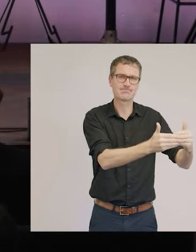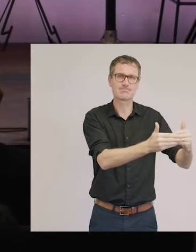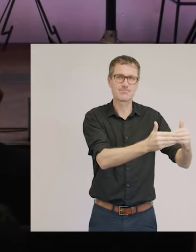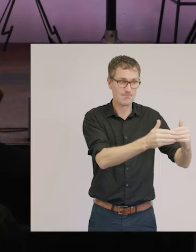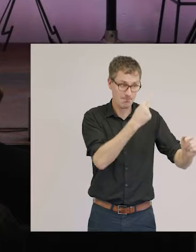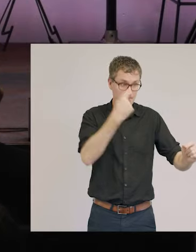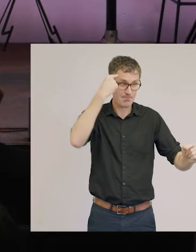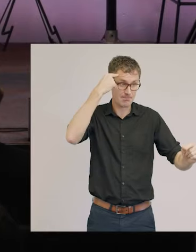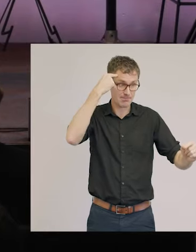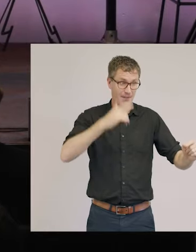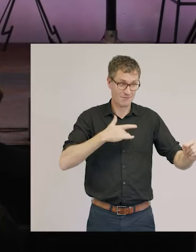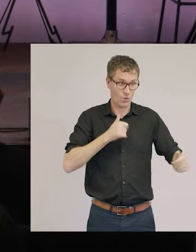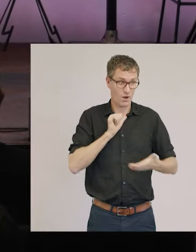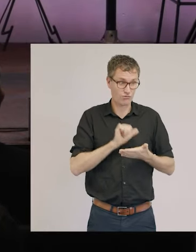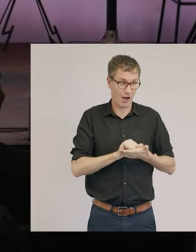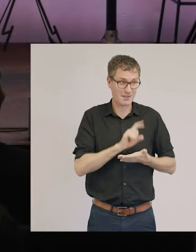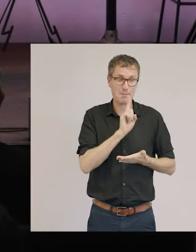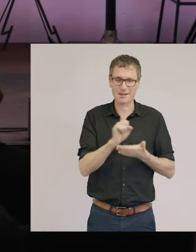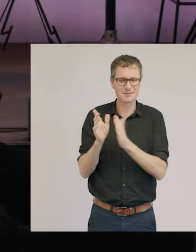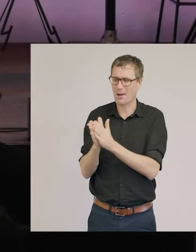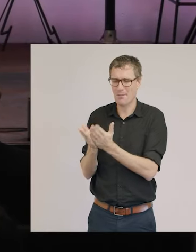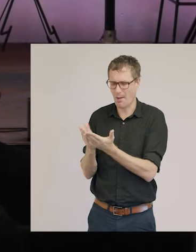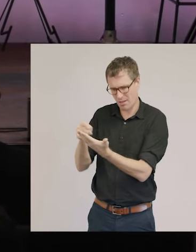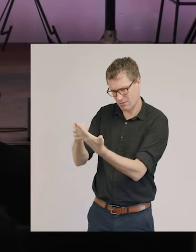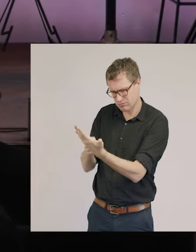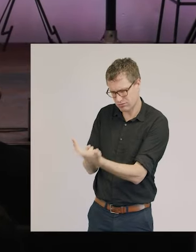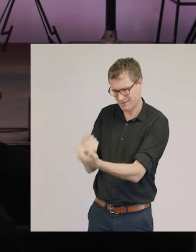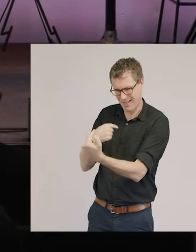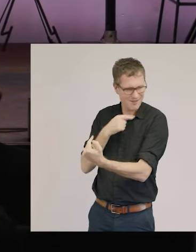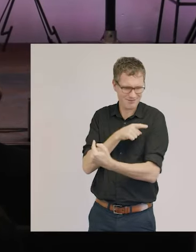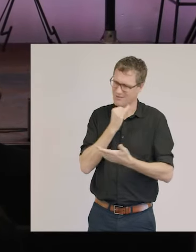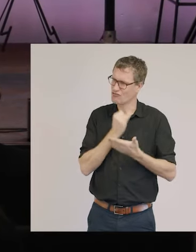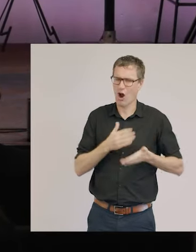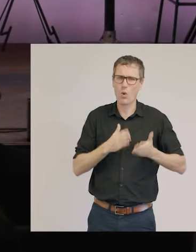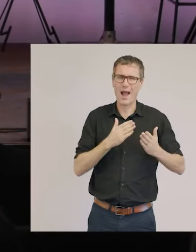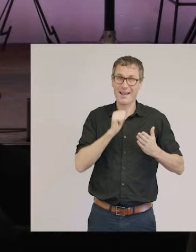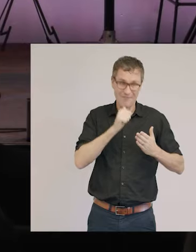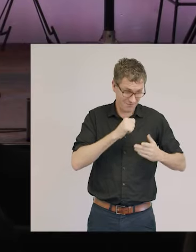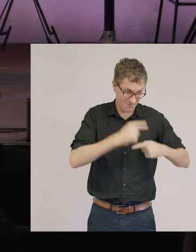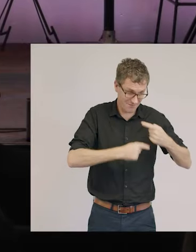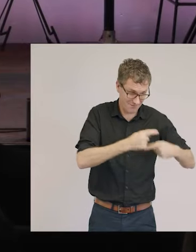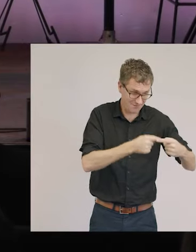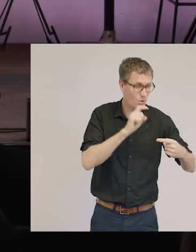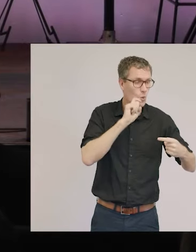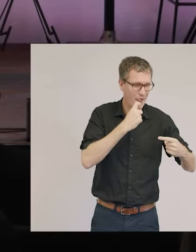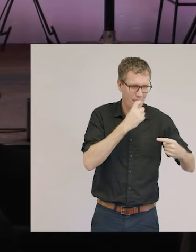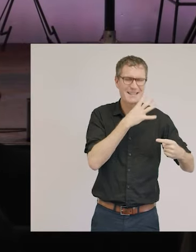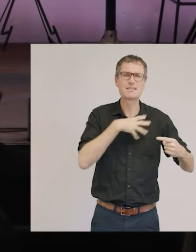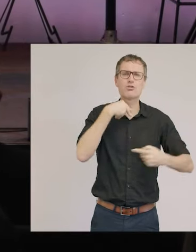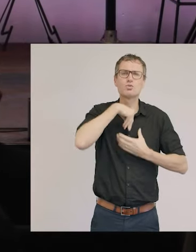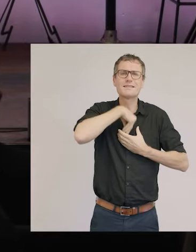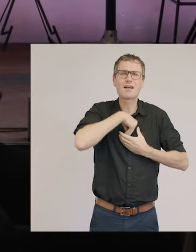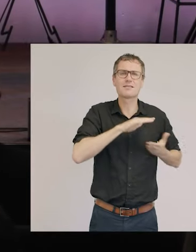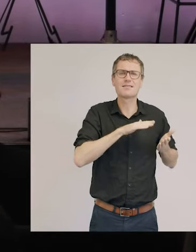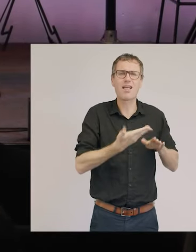thing here. It can seem right in my head, but the Bible says that is wrong, it will lead to spiritual death.